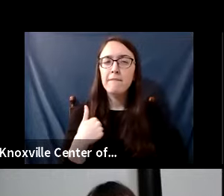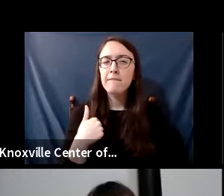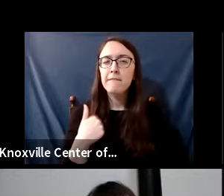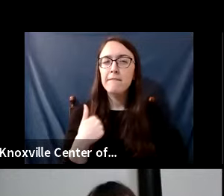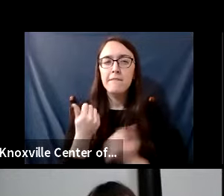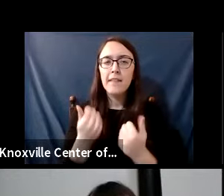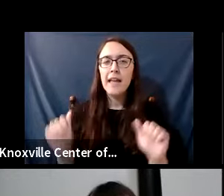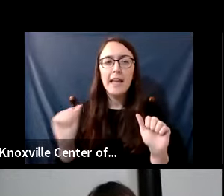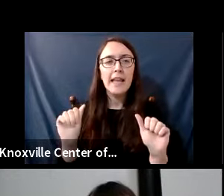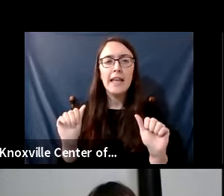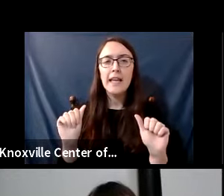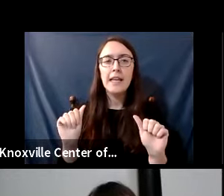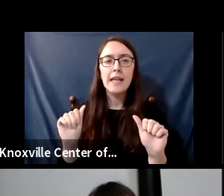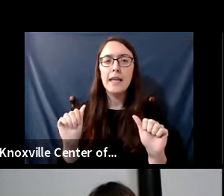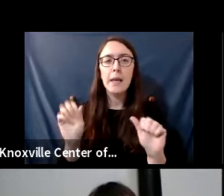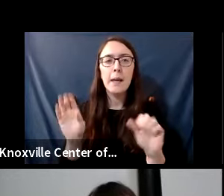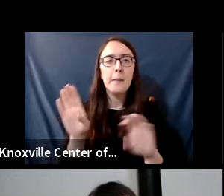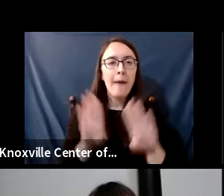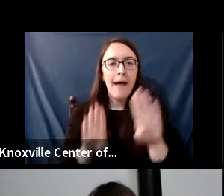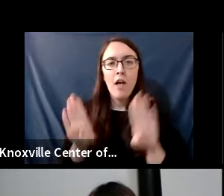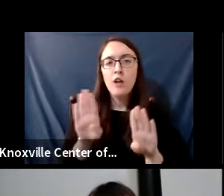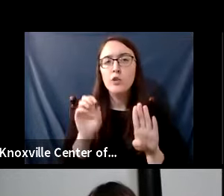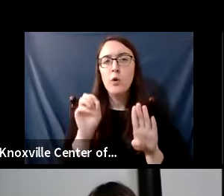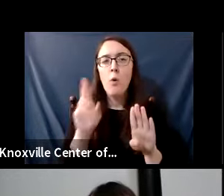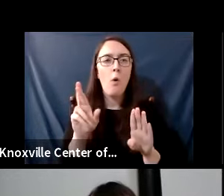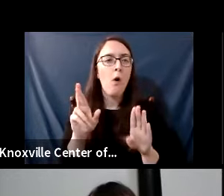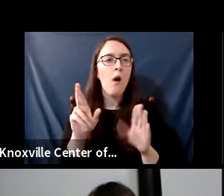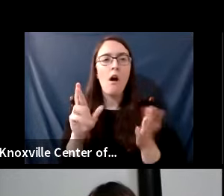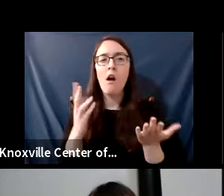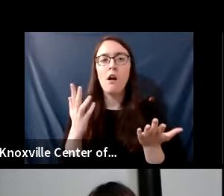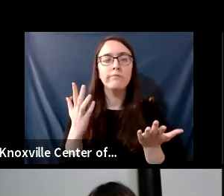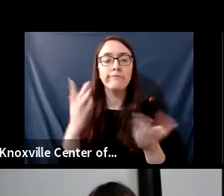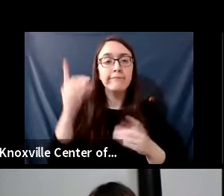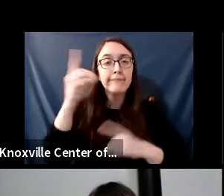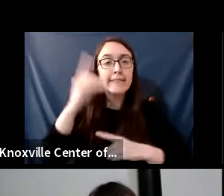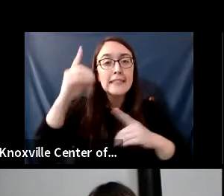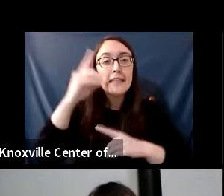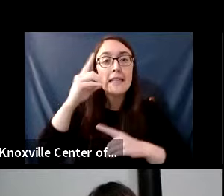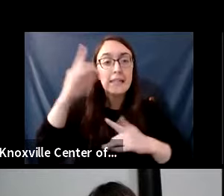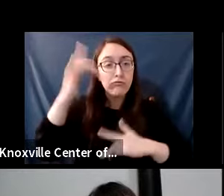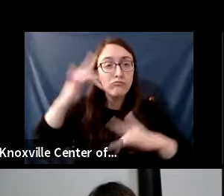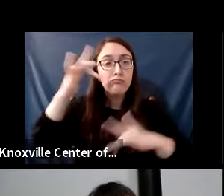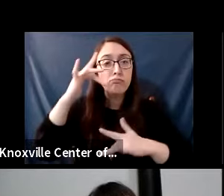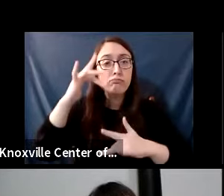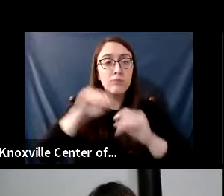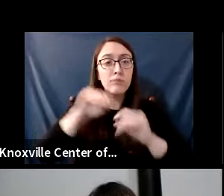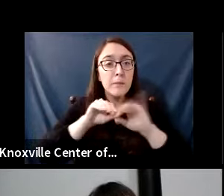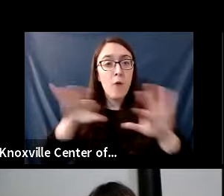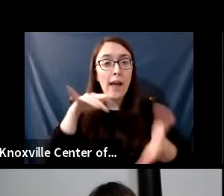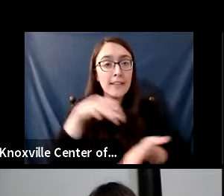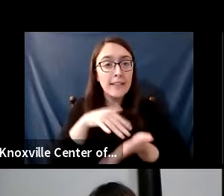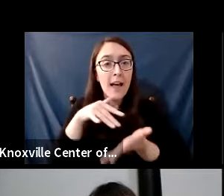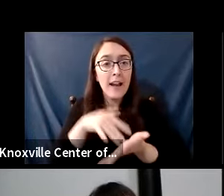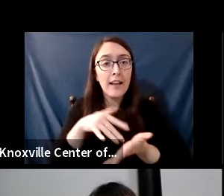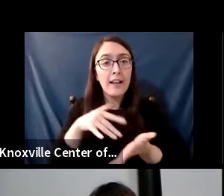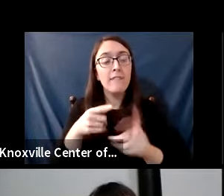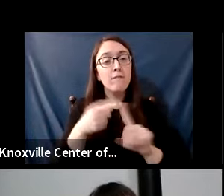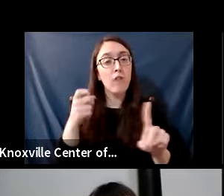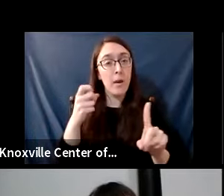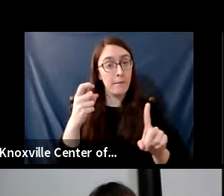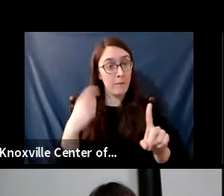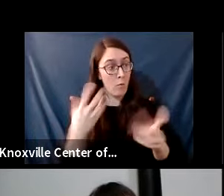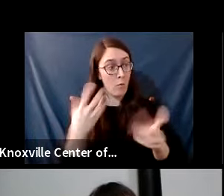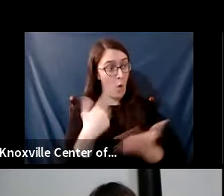any biologic or epidemiologic reason for the decreases that we've seen nationally? I don't think it could